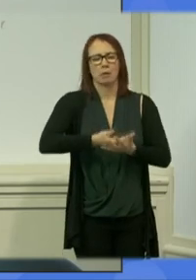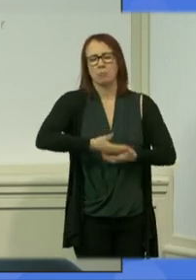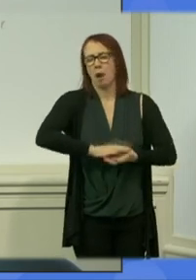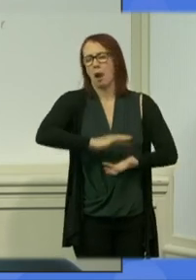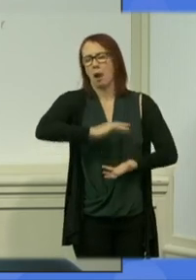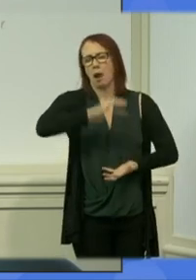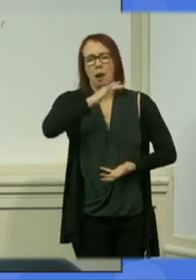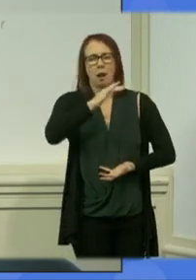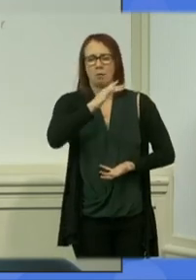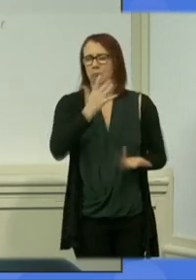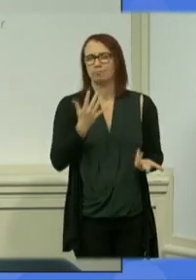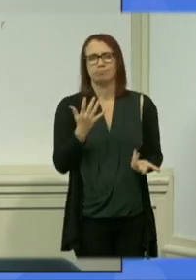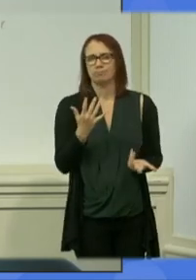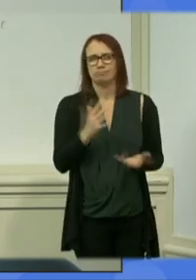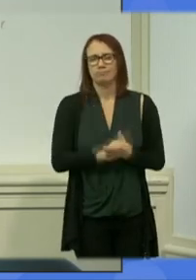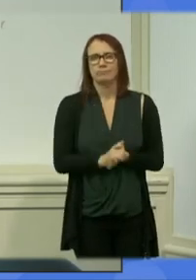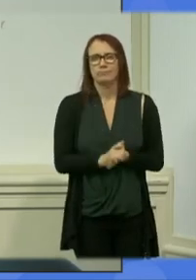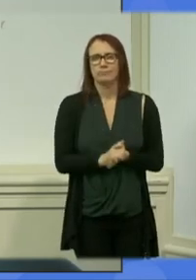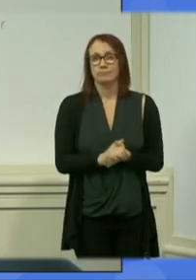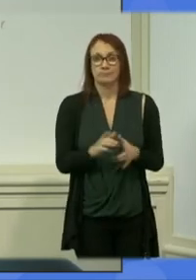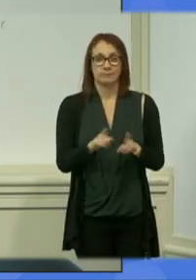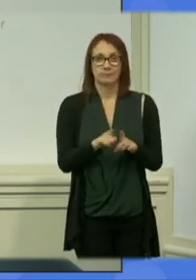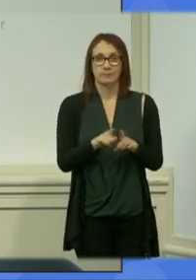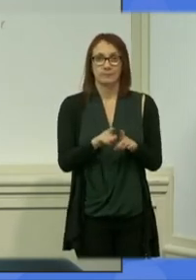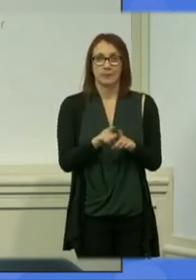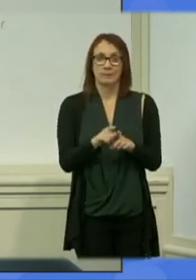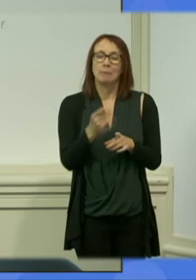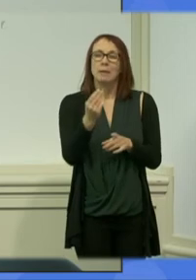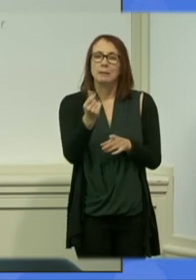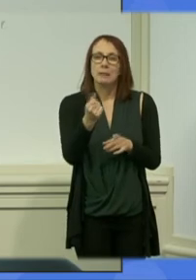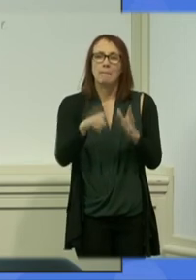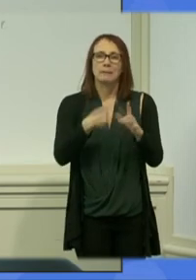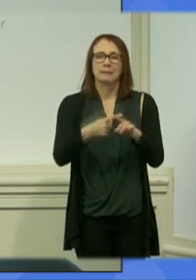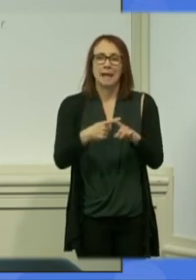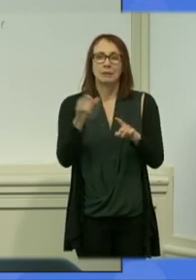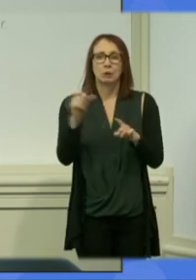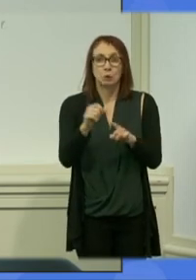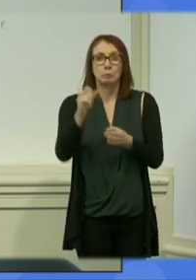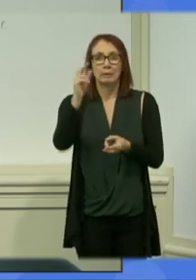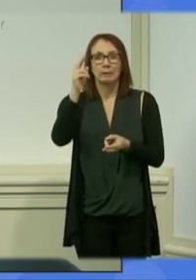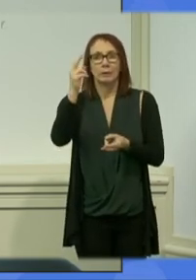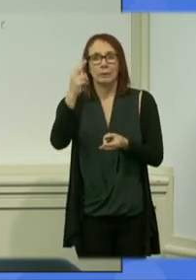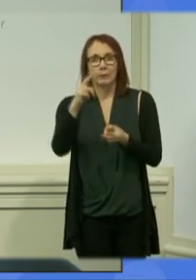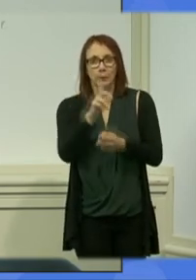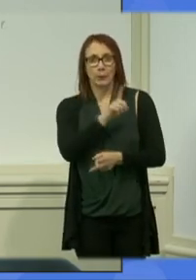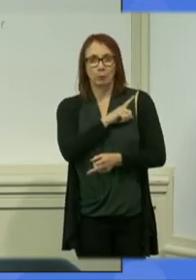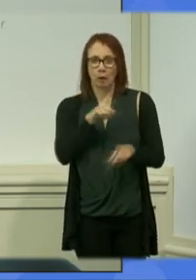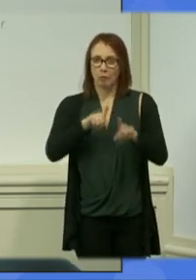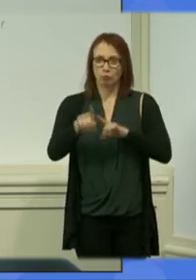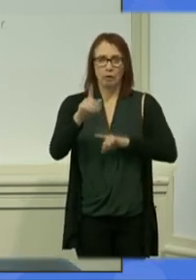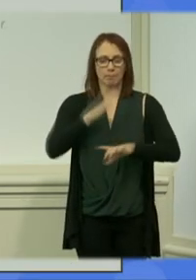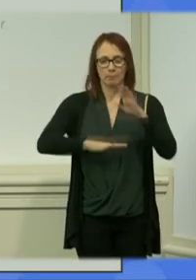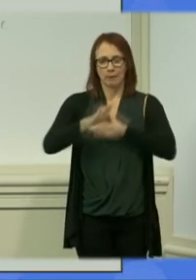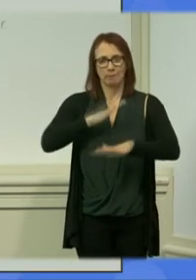land and buildings transaction tax. And as we've just discussed with the landfill, you're meant to get less and less as time goes by. So you've got that. We've also